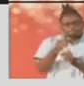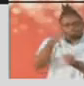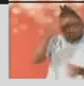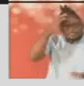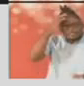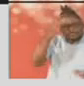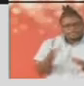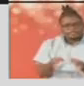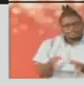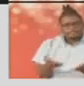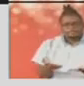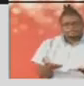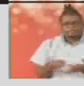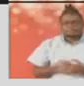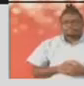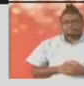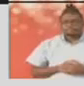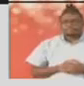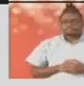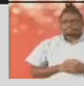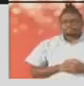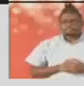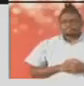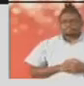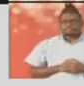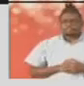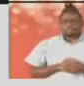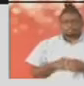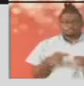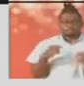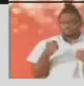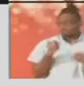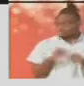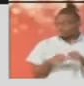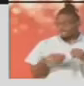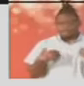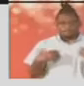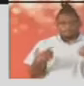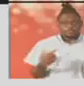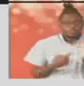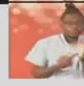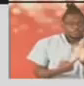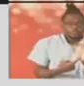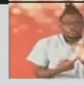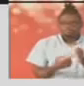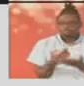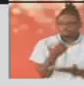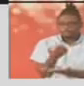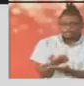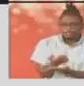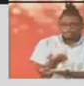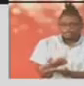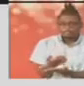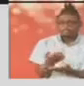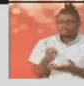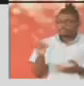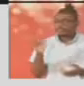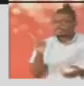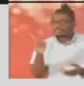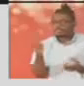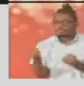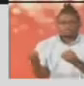at large, as it provides us with the opportunity for evidence-based decision-making as we allocate resources,